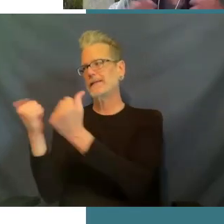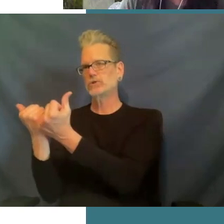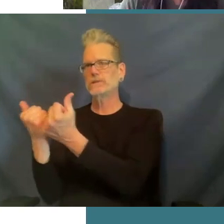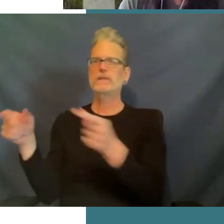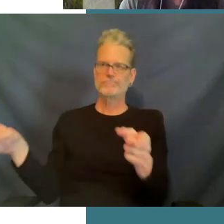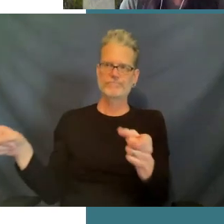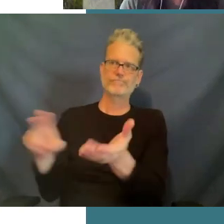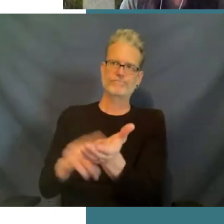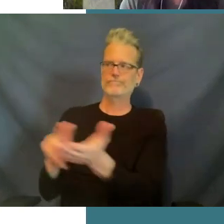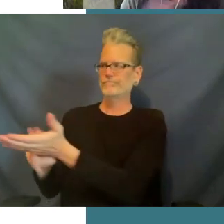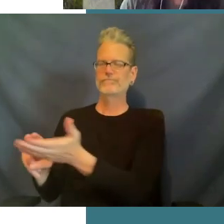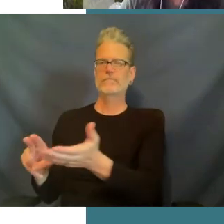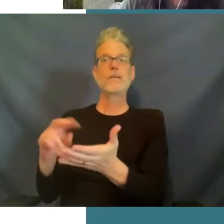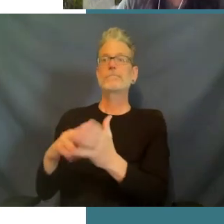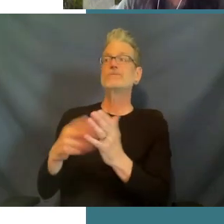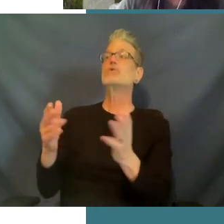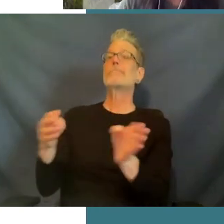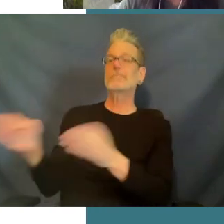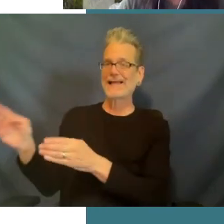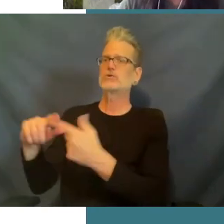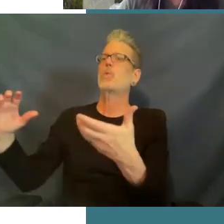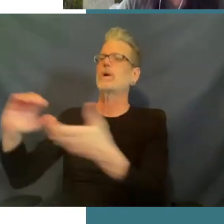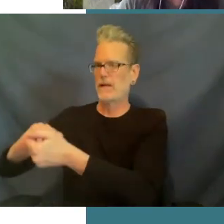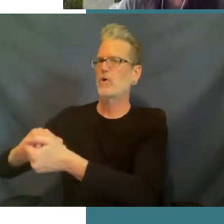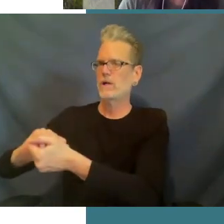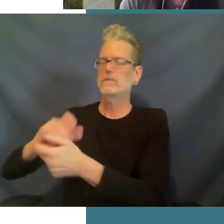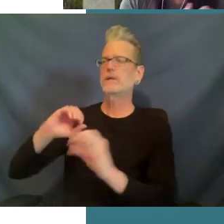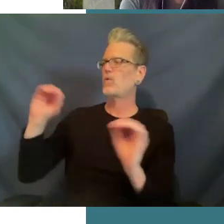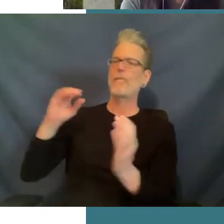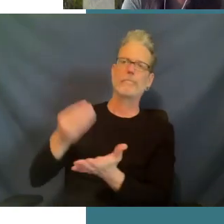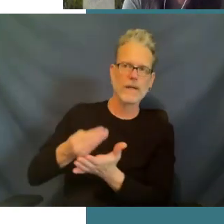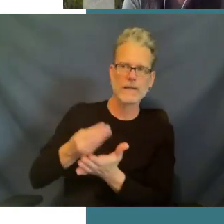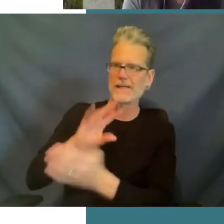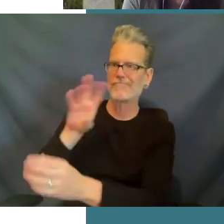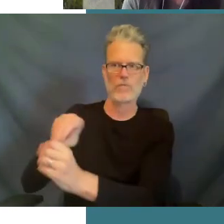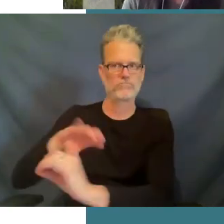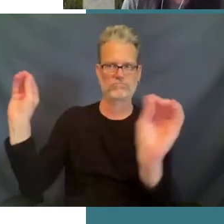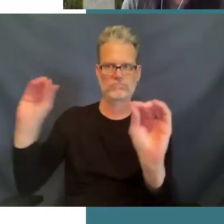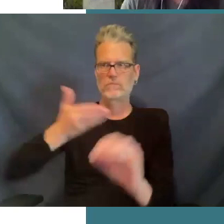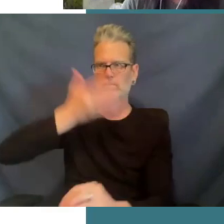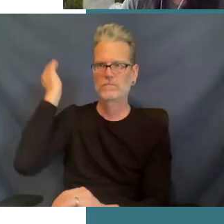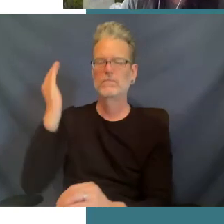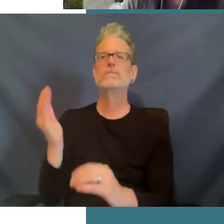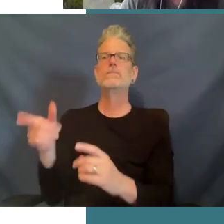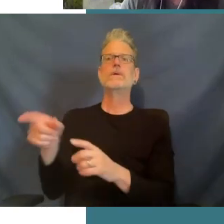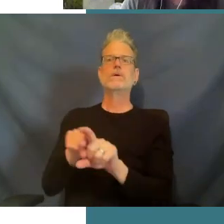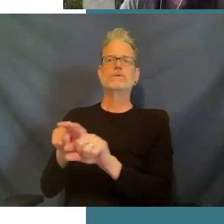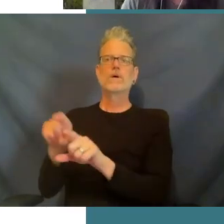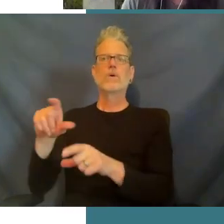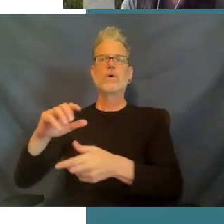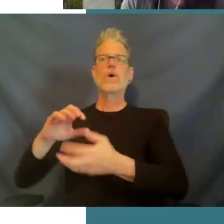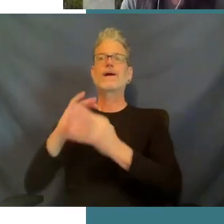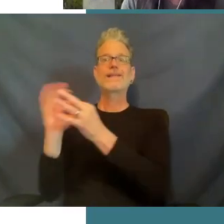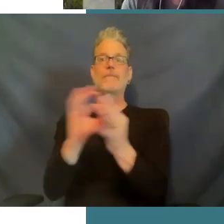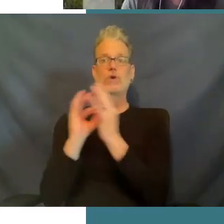an intention to collaborate, but does not involve any transfer of money. There are collaboratives, which may already exist locally that work together